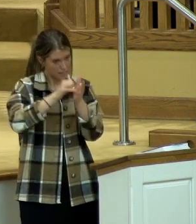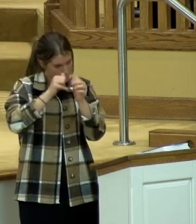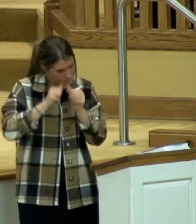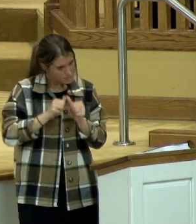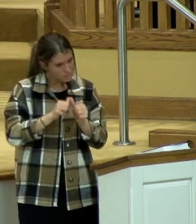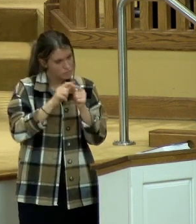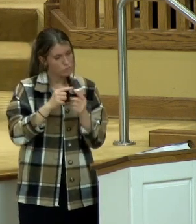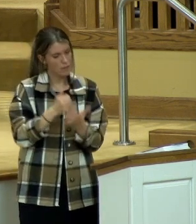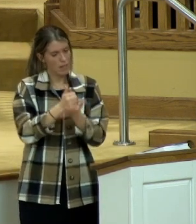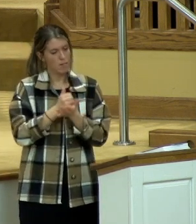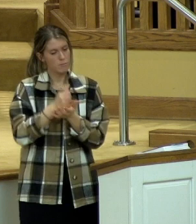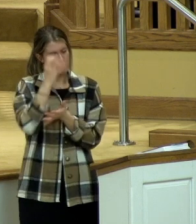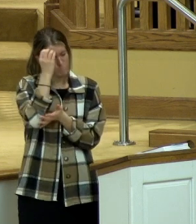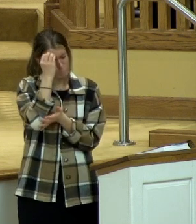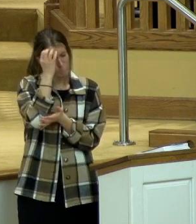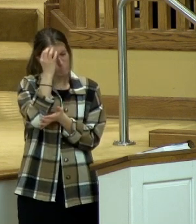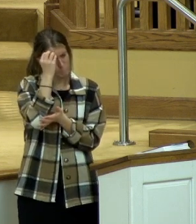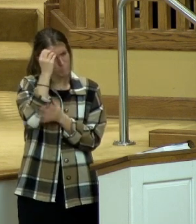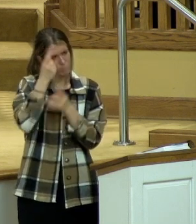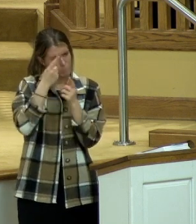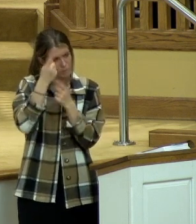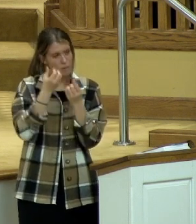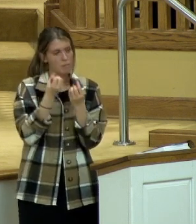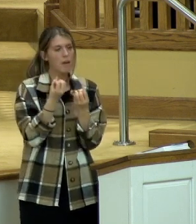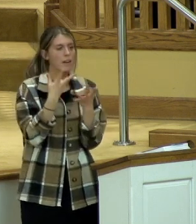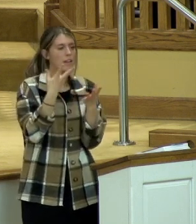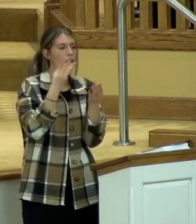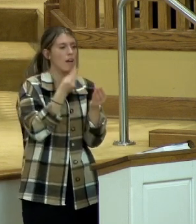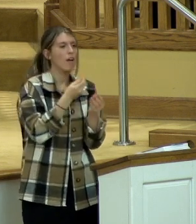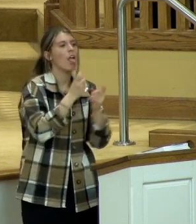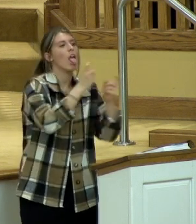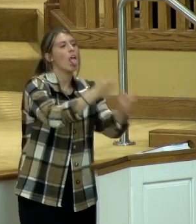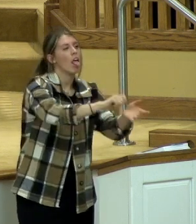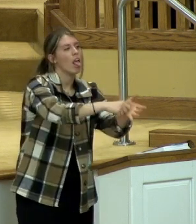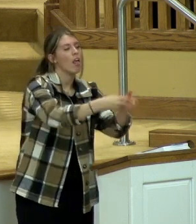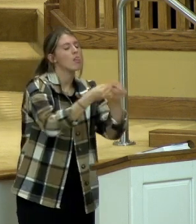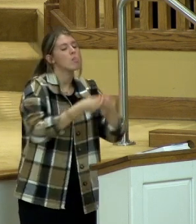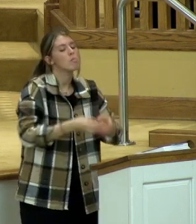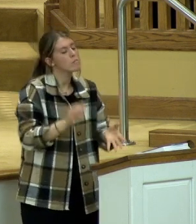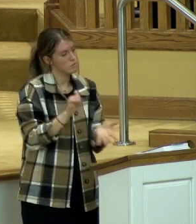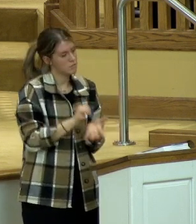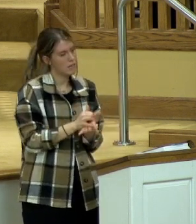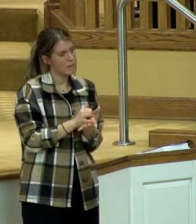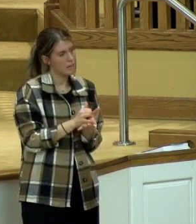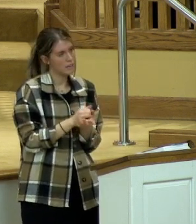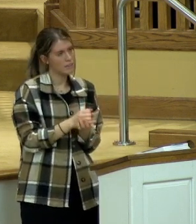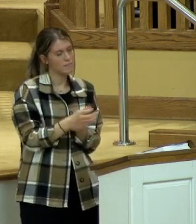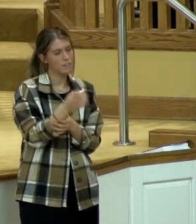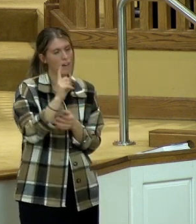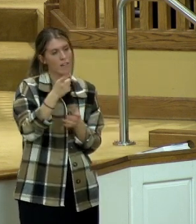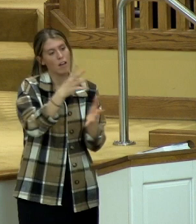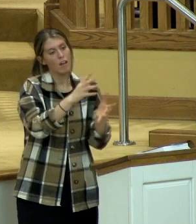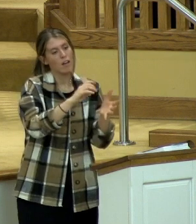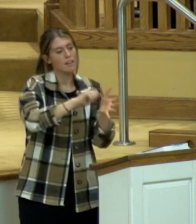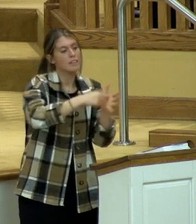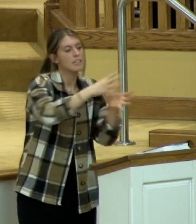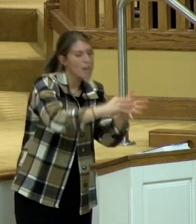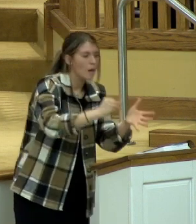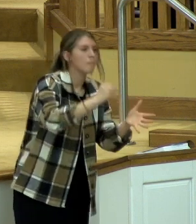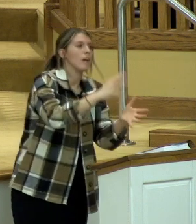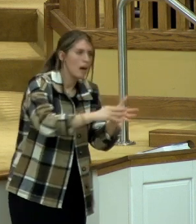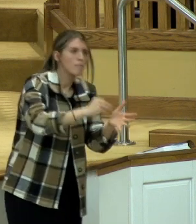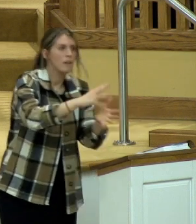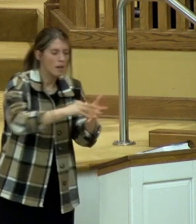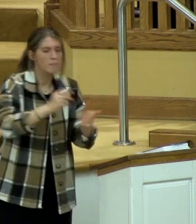pondering. Too many Christians give away their key or they lose that key. They have to keep going make key copies. Miss Nikki's got to go make